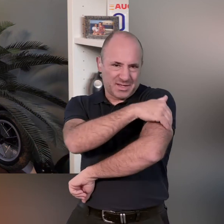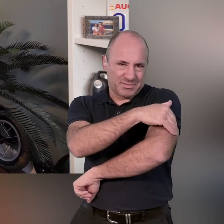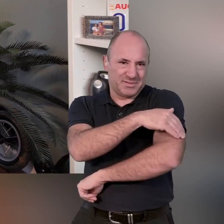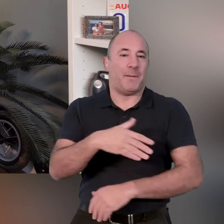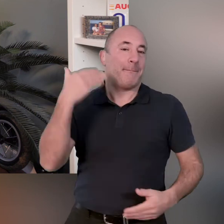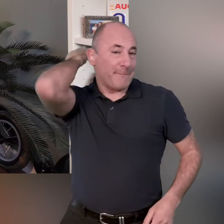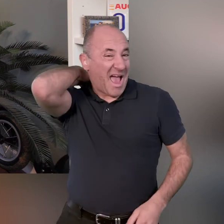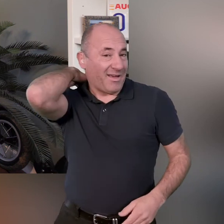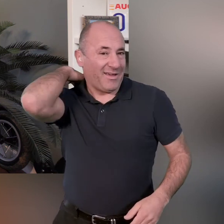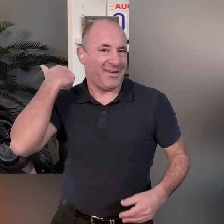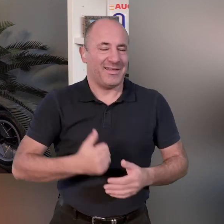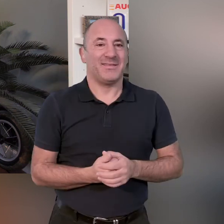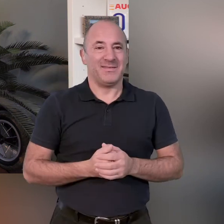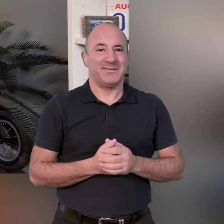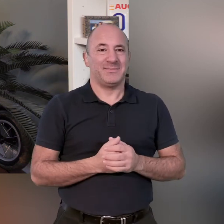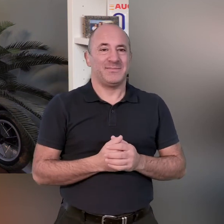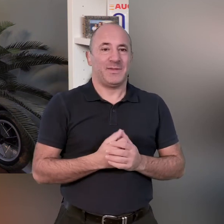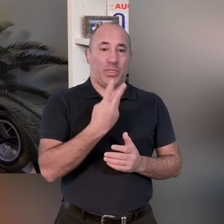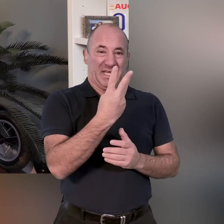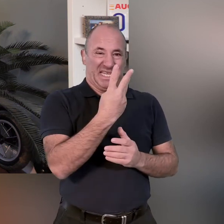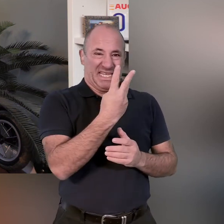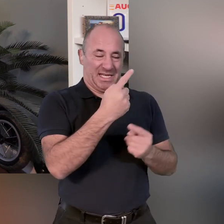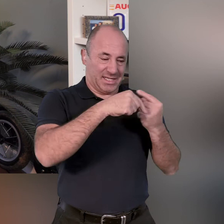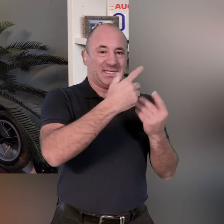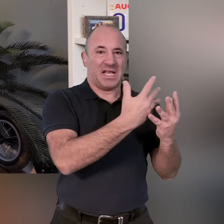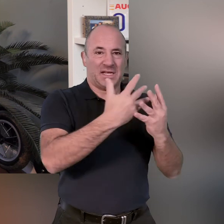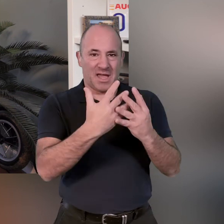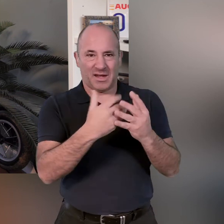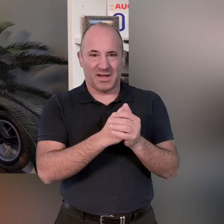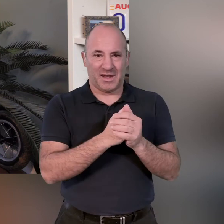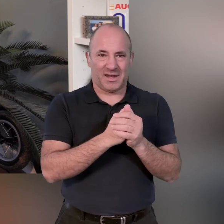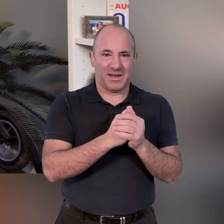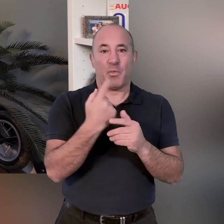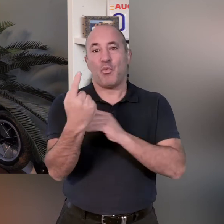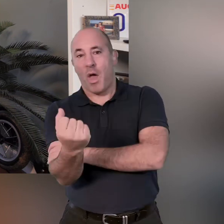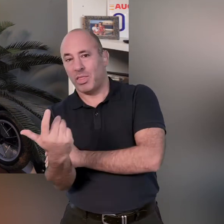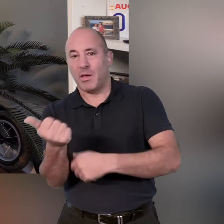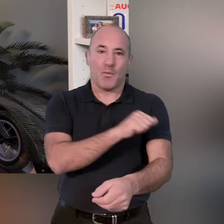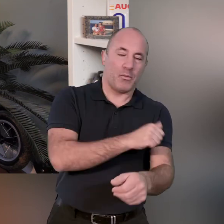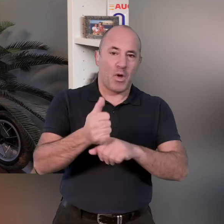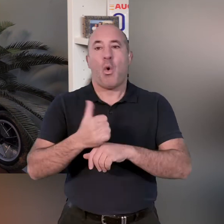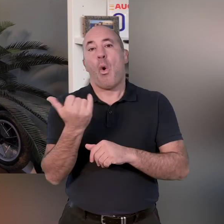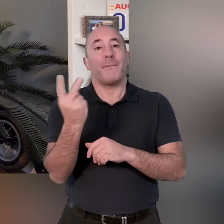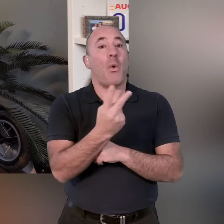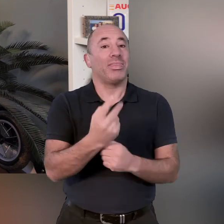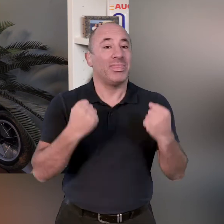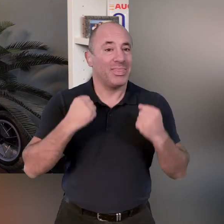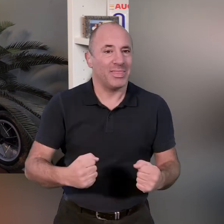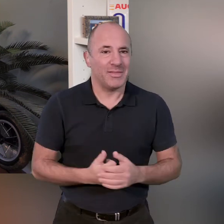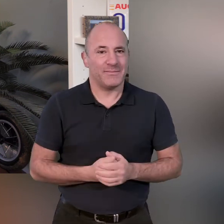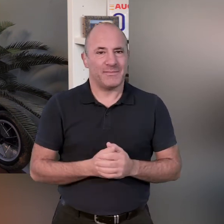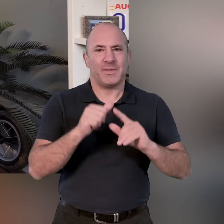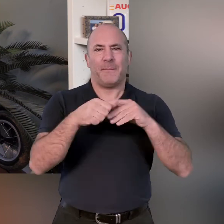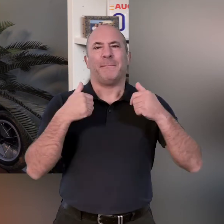our back. We did 3 sets of 10. Sometimes we did it where we were doing one arm then the other. Sometimes we did it double arm. Then the other